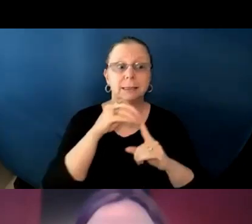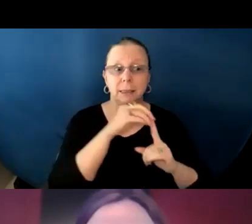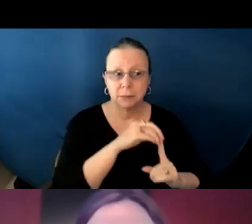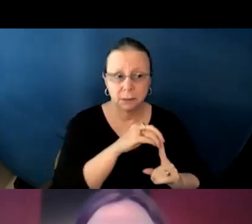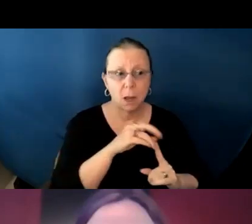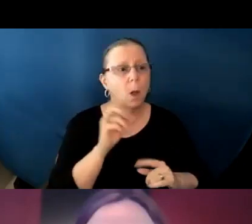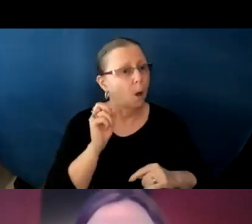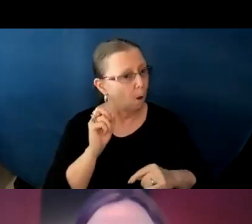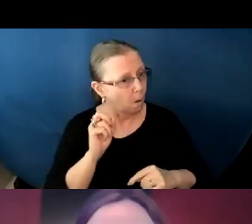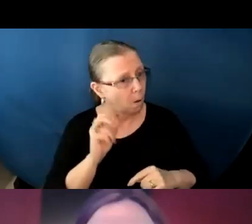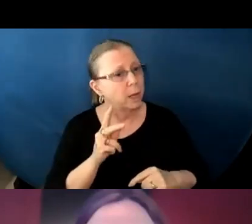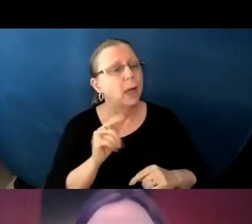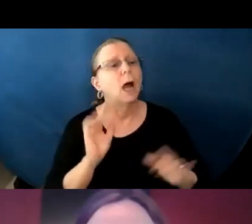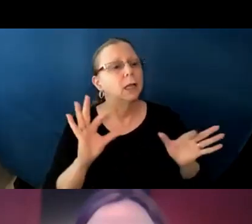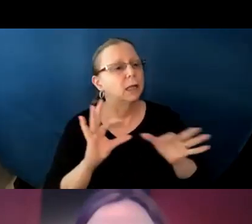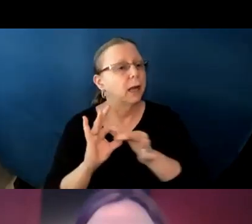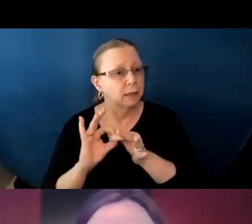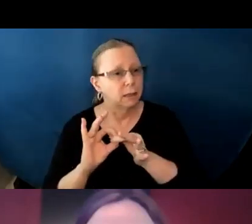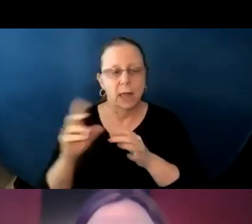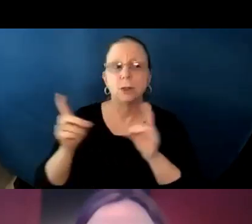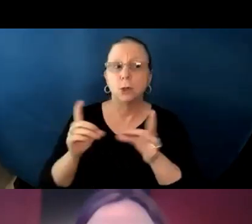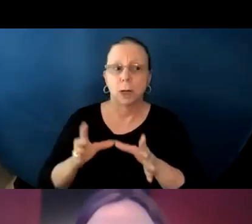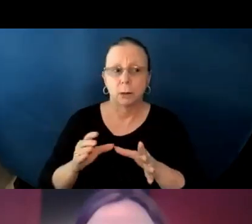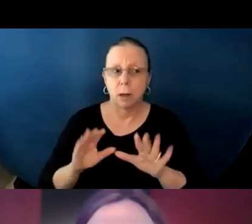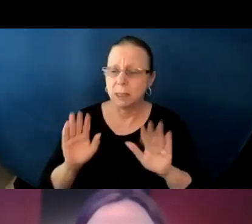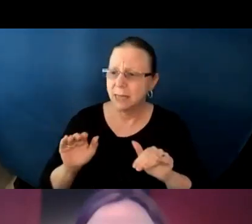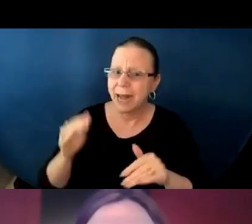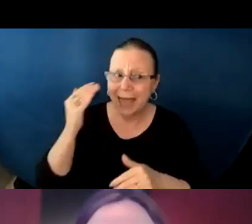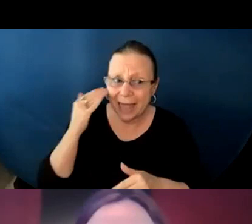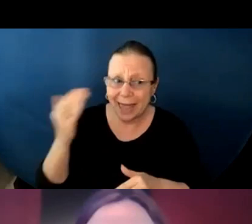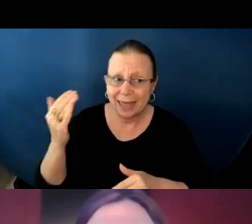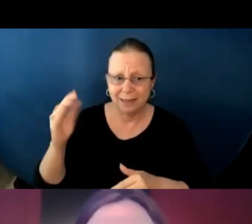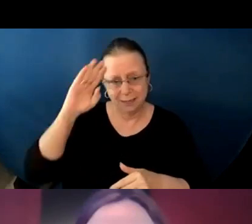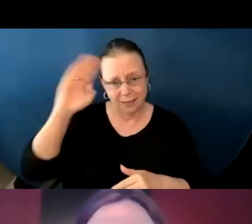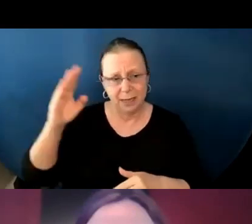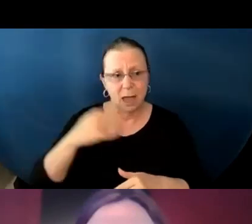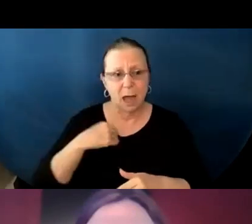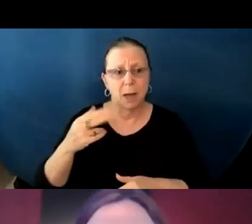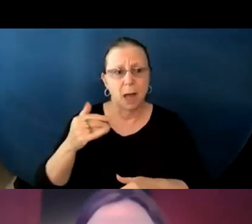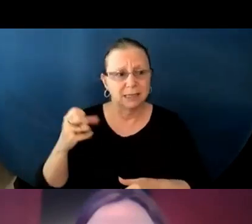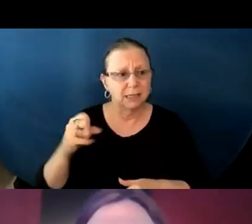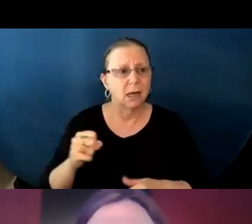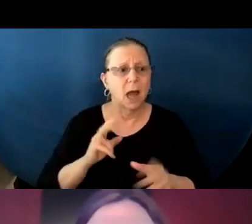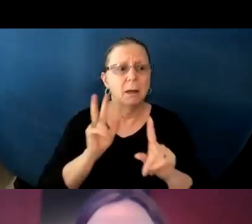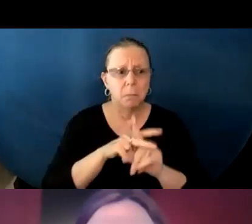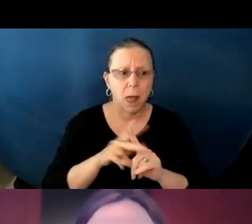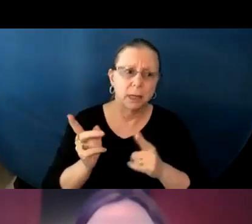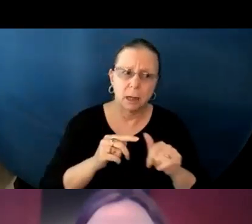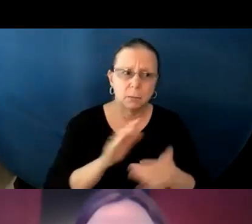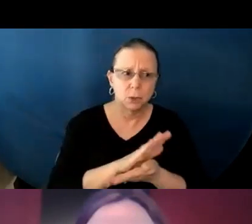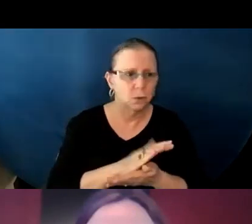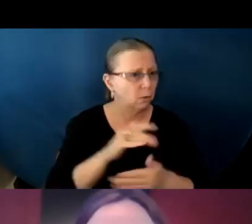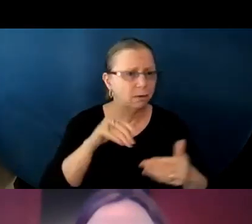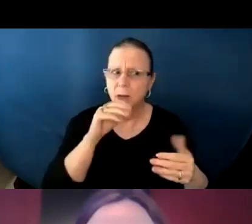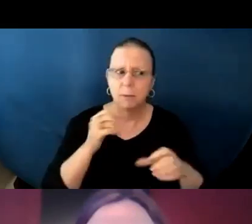I'll connect. And when the director got on, I said, hey, I'm Hassan. I applied to come to school and I haven't got my acceptance letter and